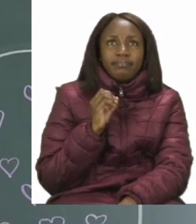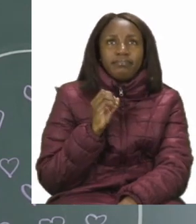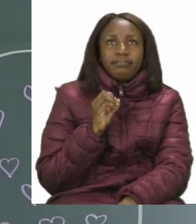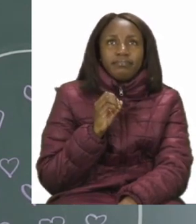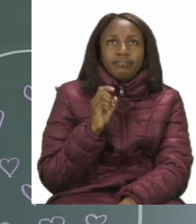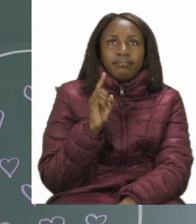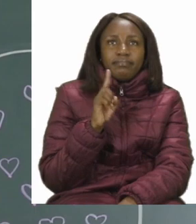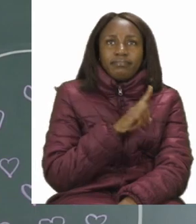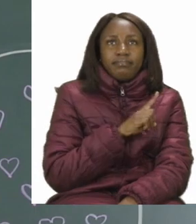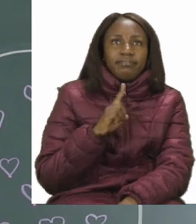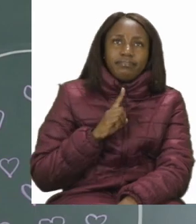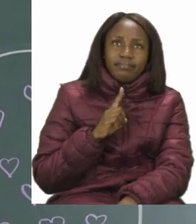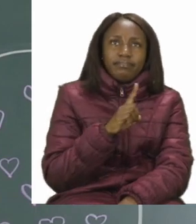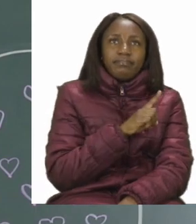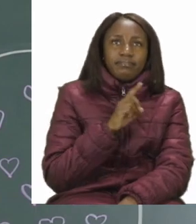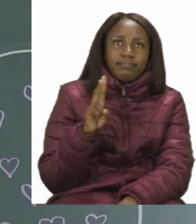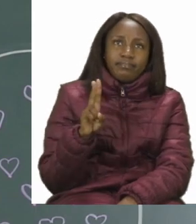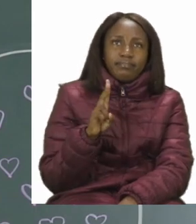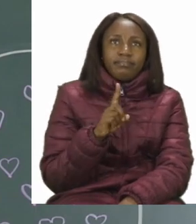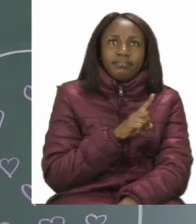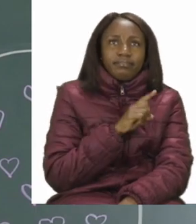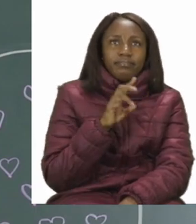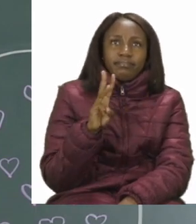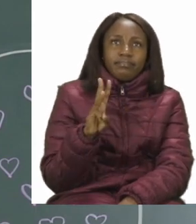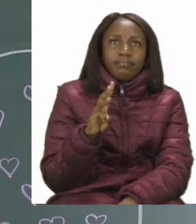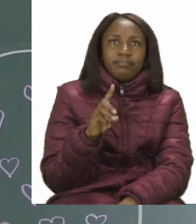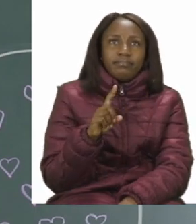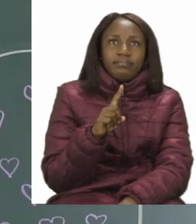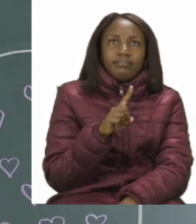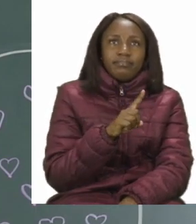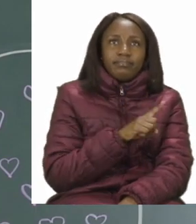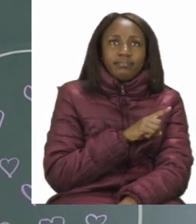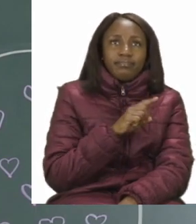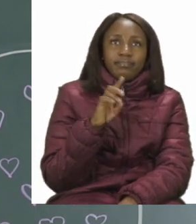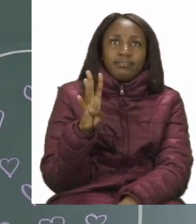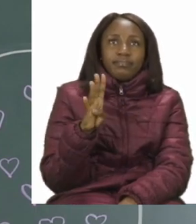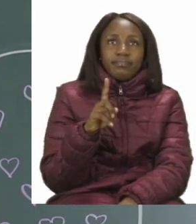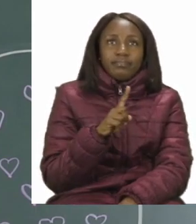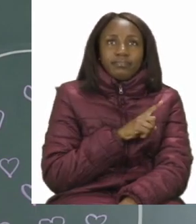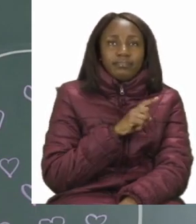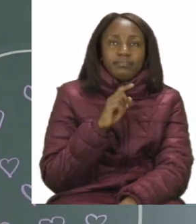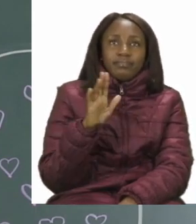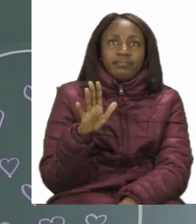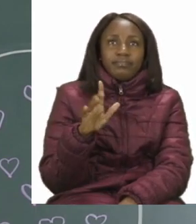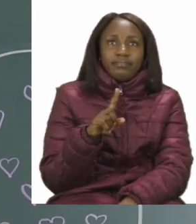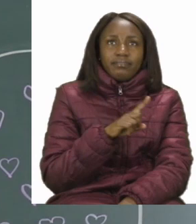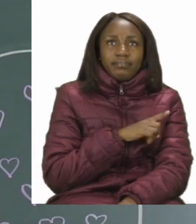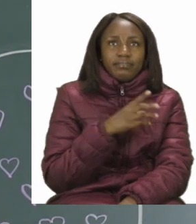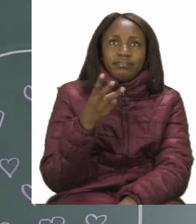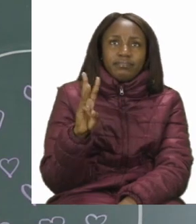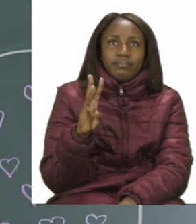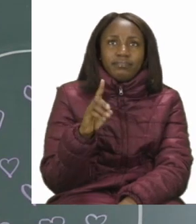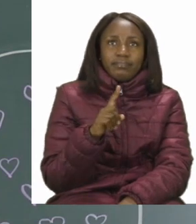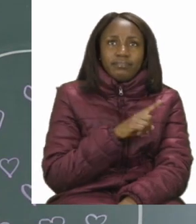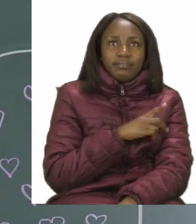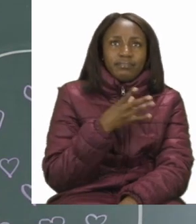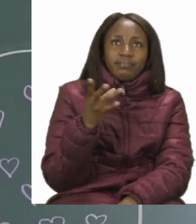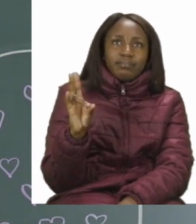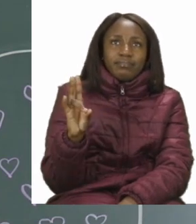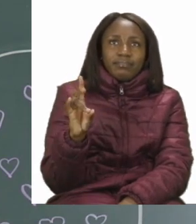10, 11, 12, 13, 14, 15,